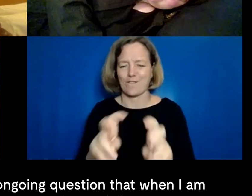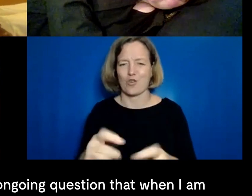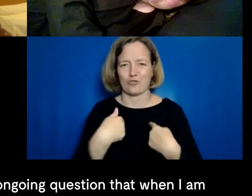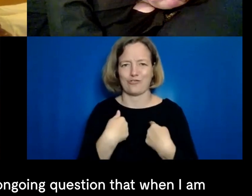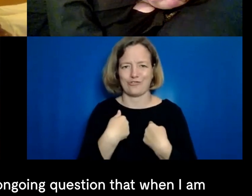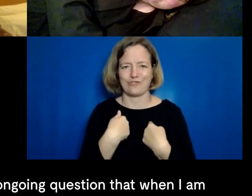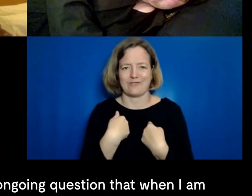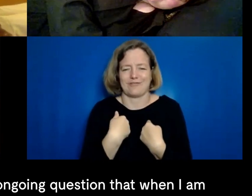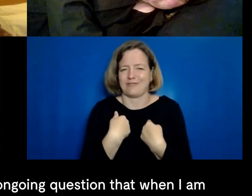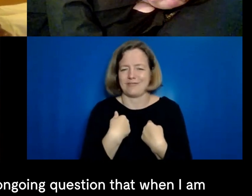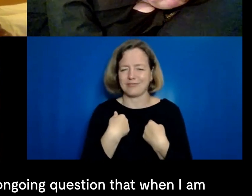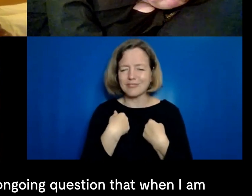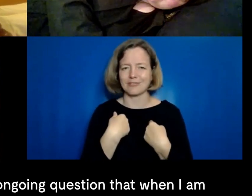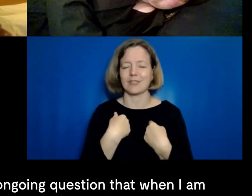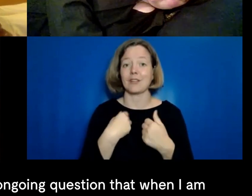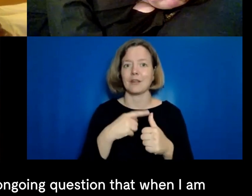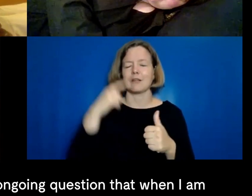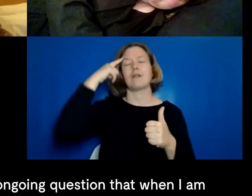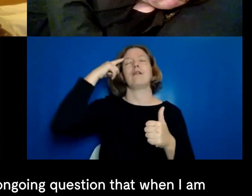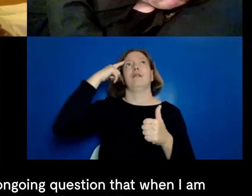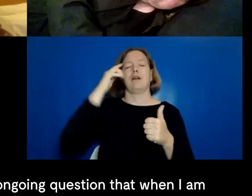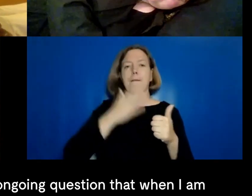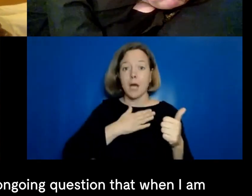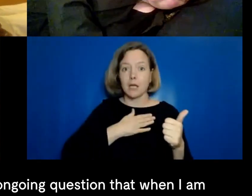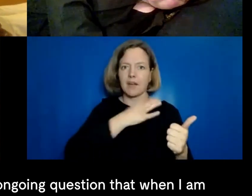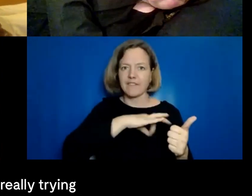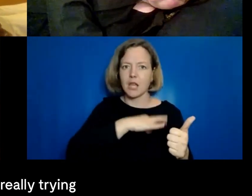experiencing or aware of my privilege, I'm